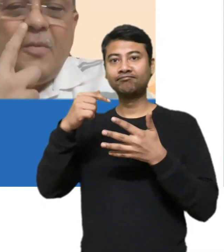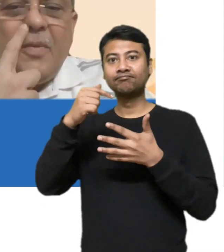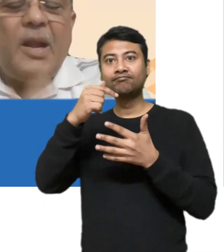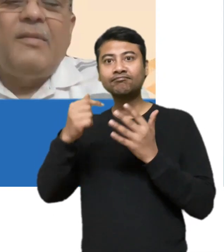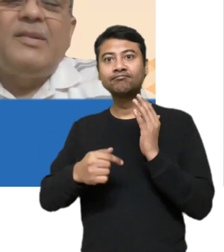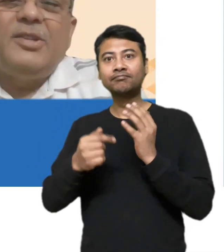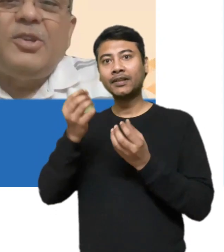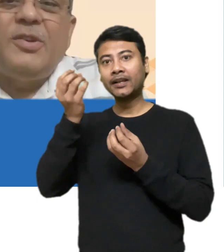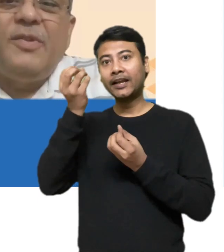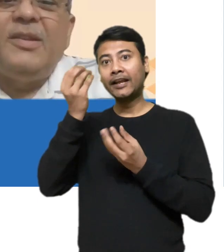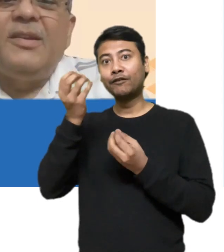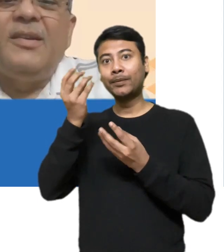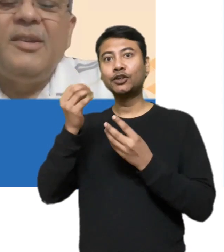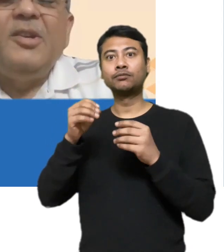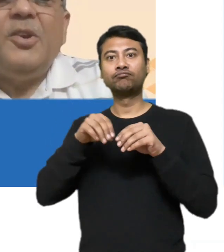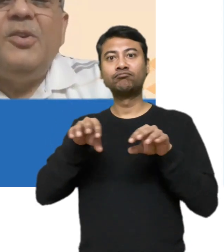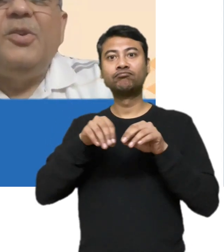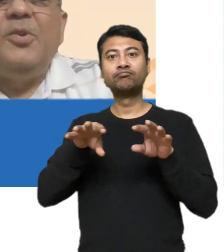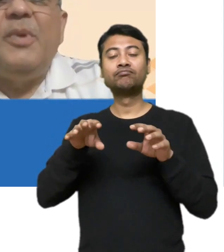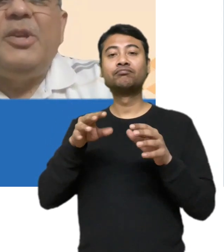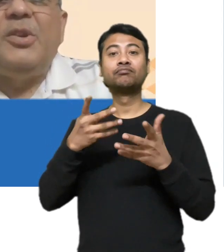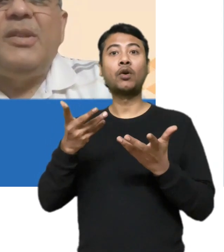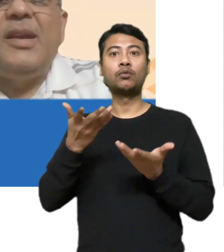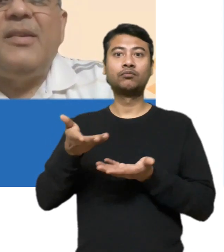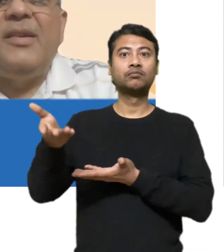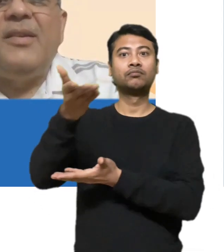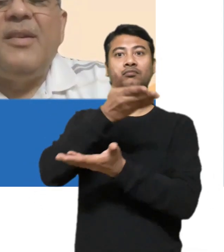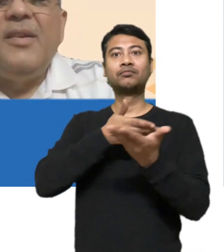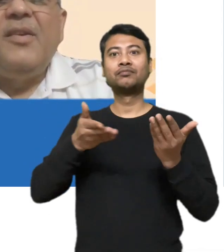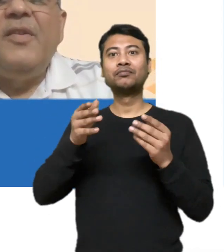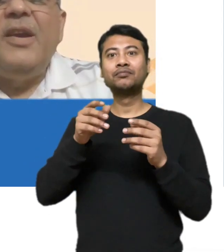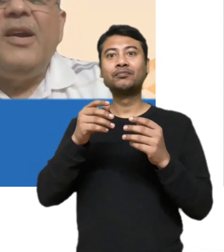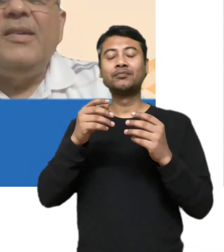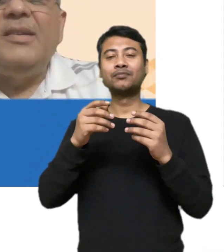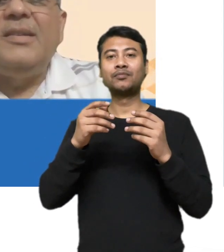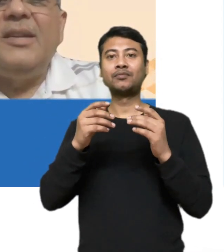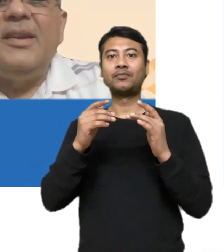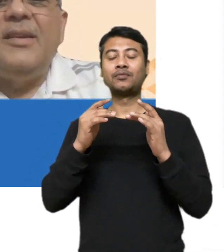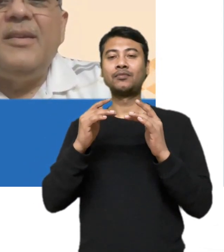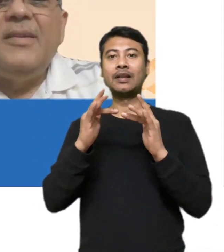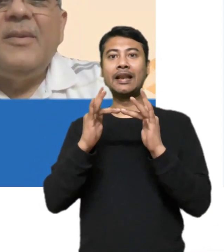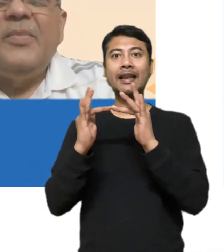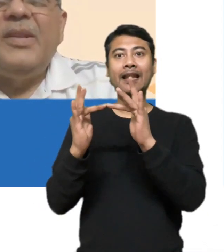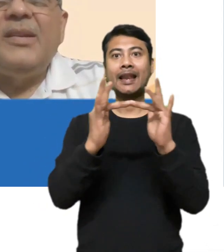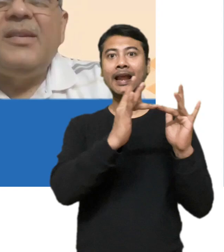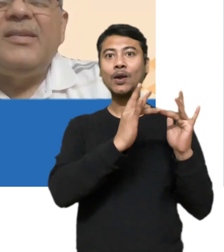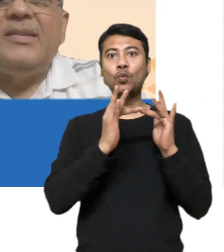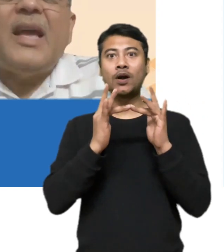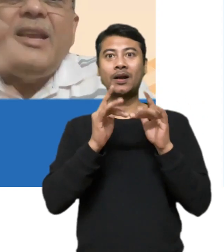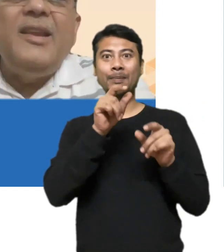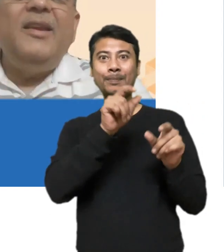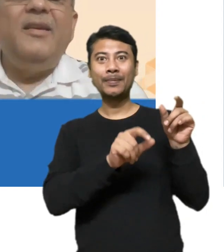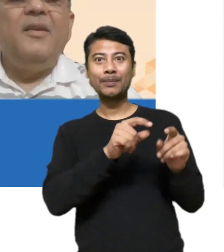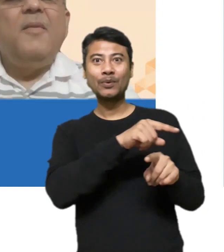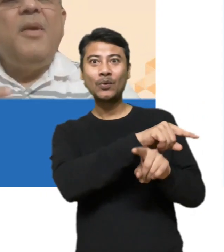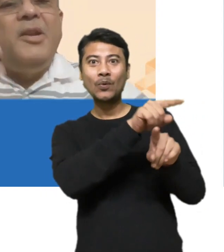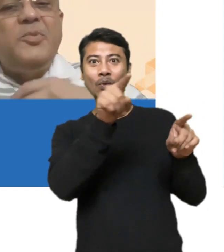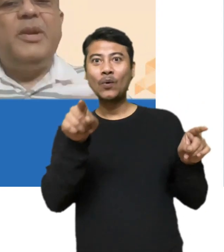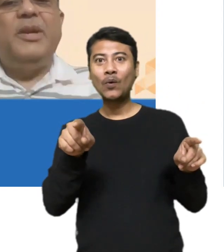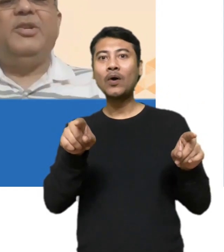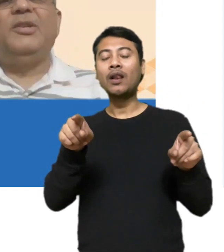more one-on-one conversation with you to make sure that we understand the